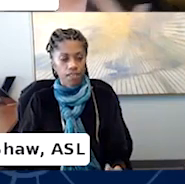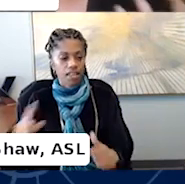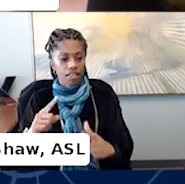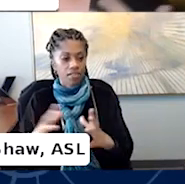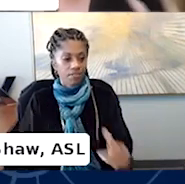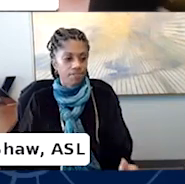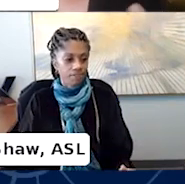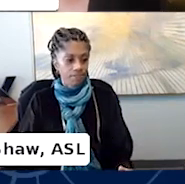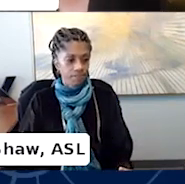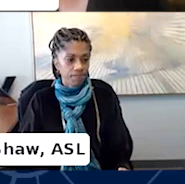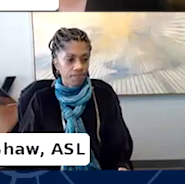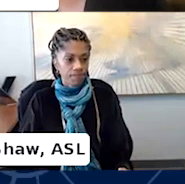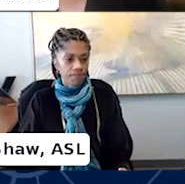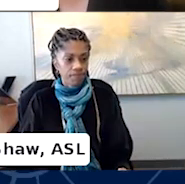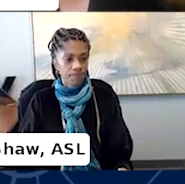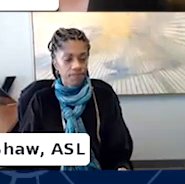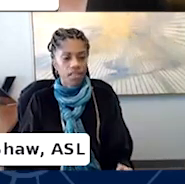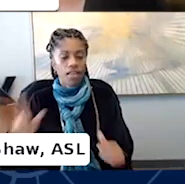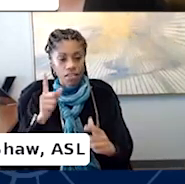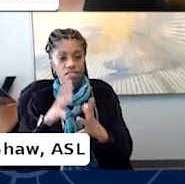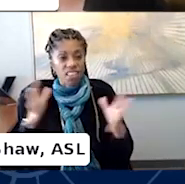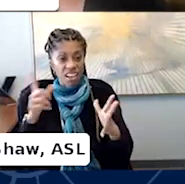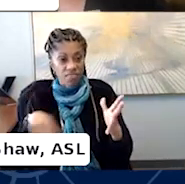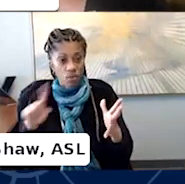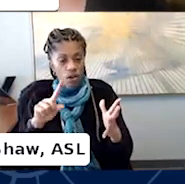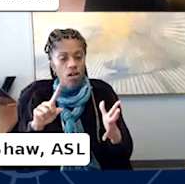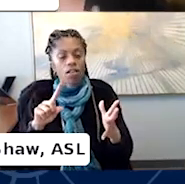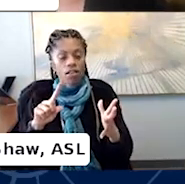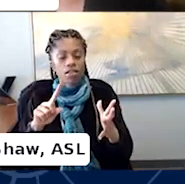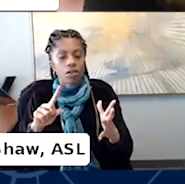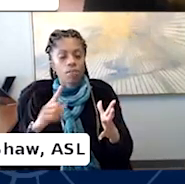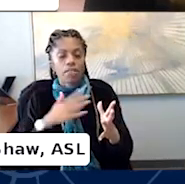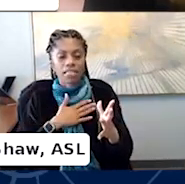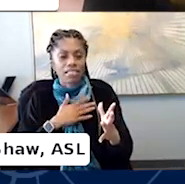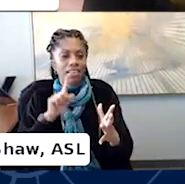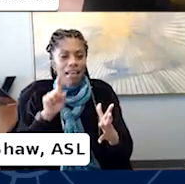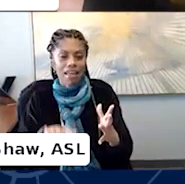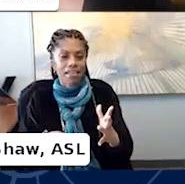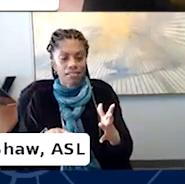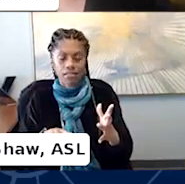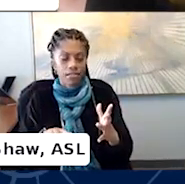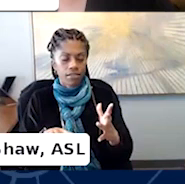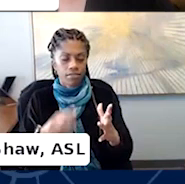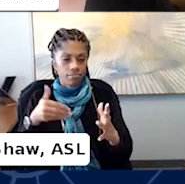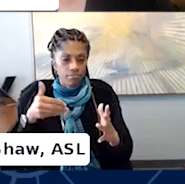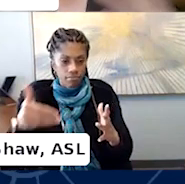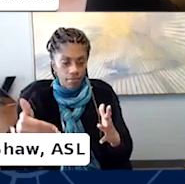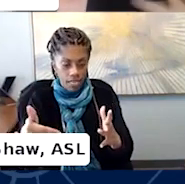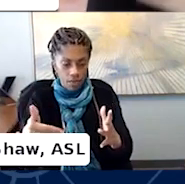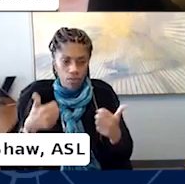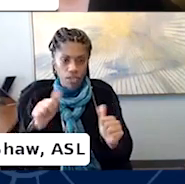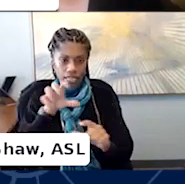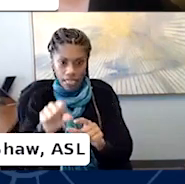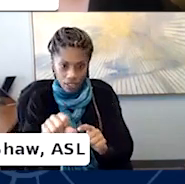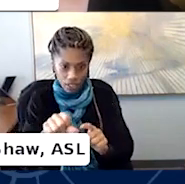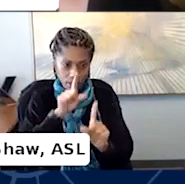if you have questions or comments along the way, we'll see if we can catch them as we go. And so in the spirit of just,